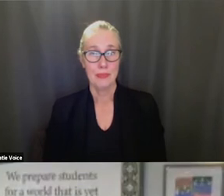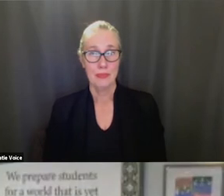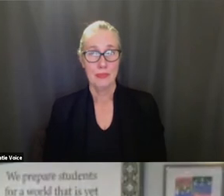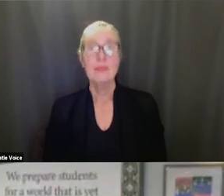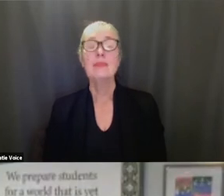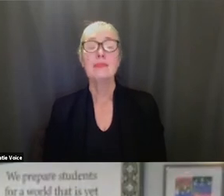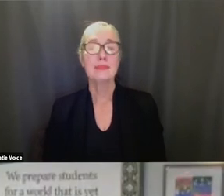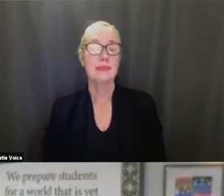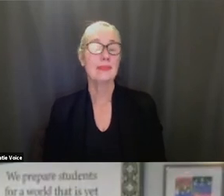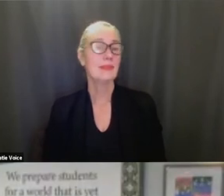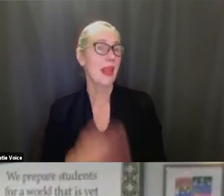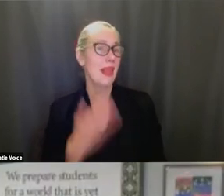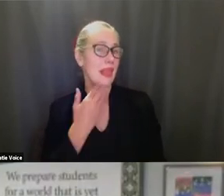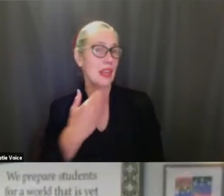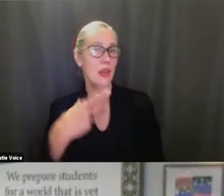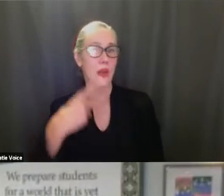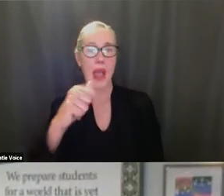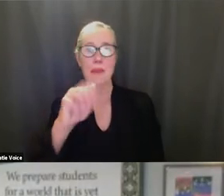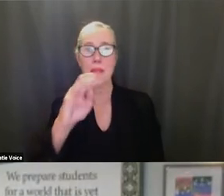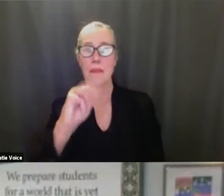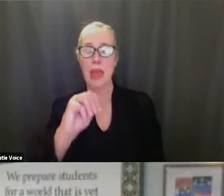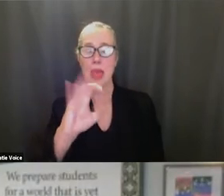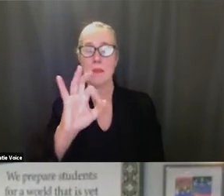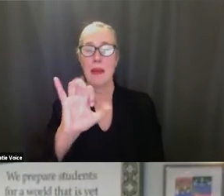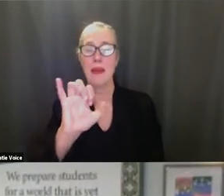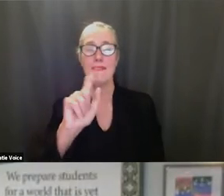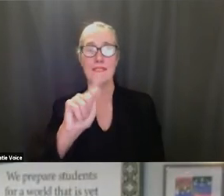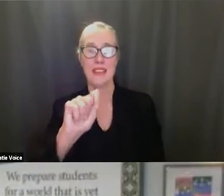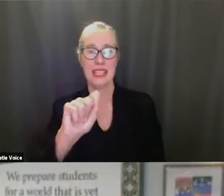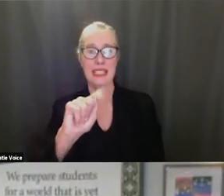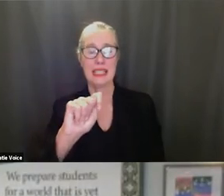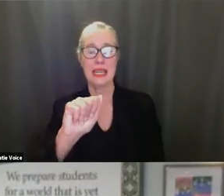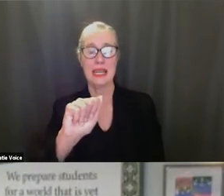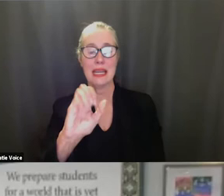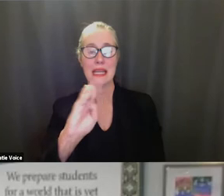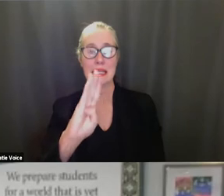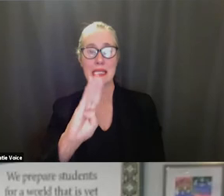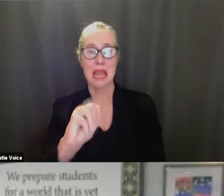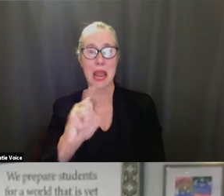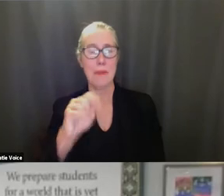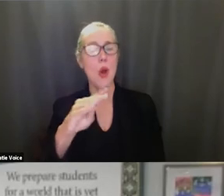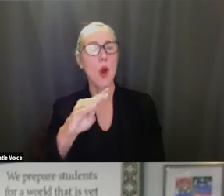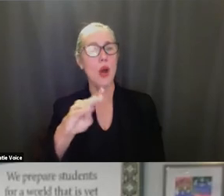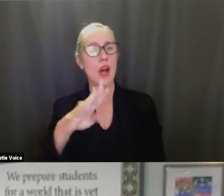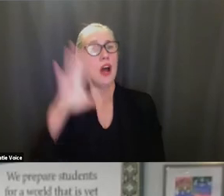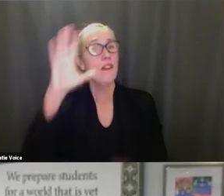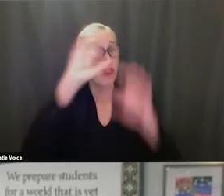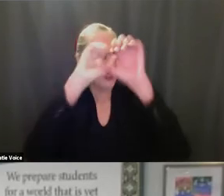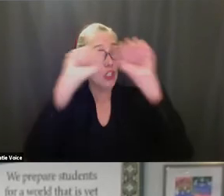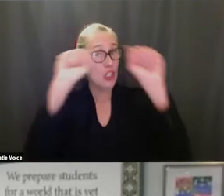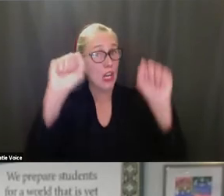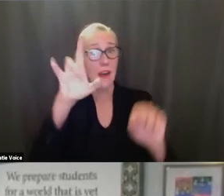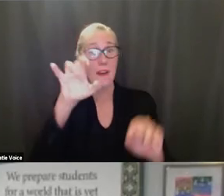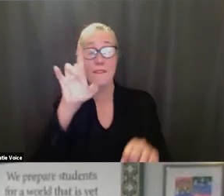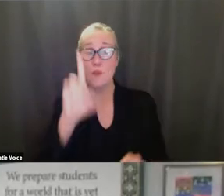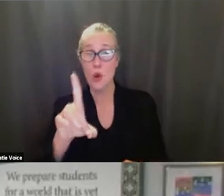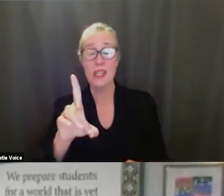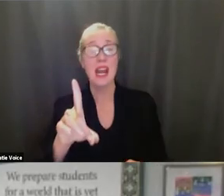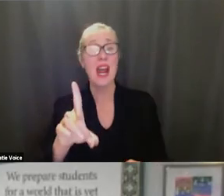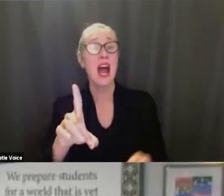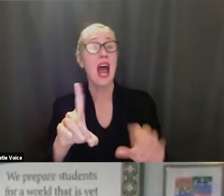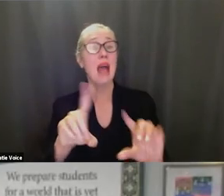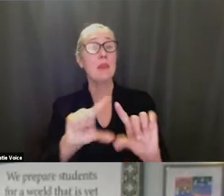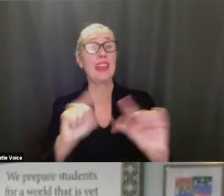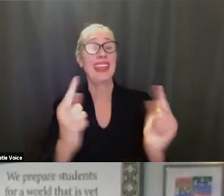thank you i'm pam flint tambo chair ford and members of the board i'm with the league of women voters of santa